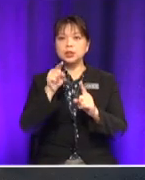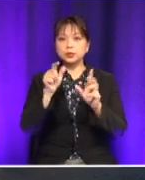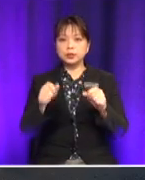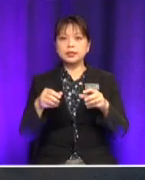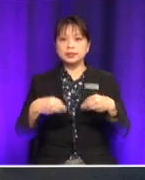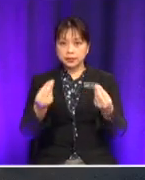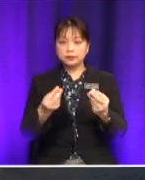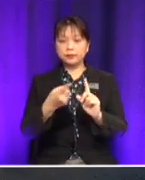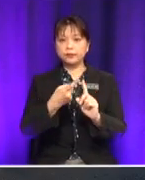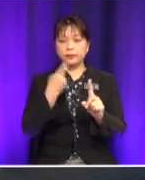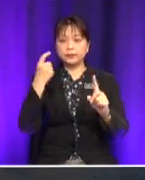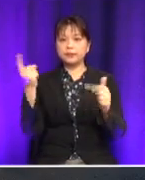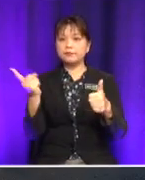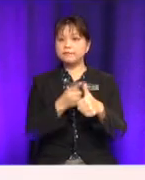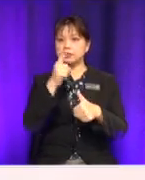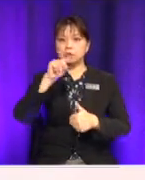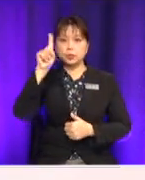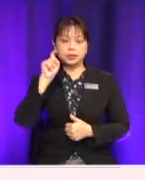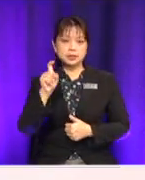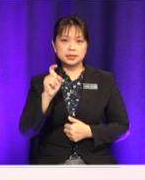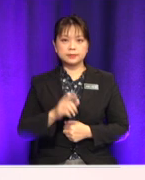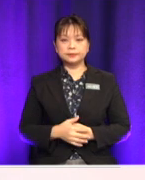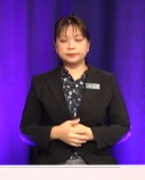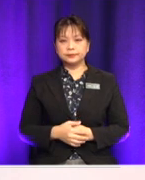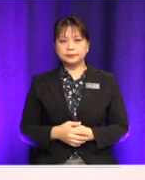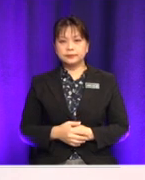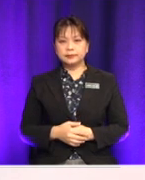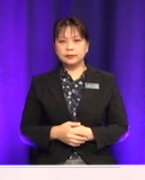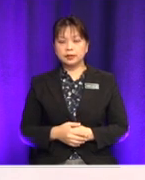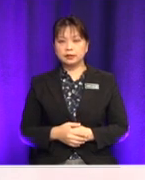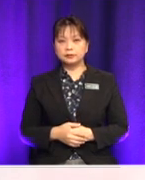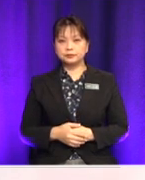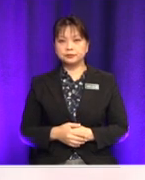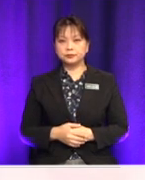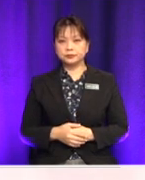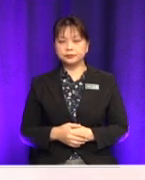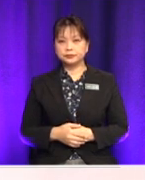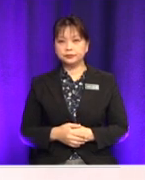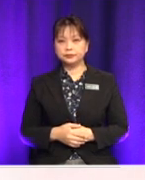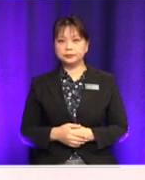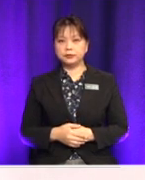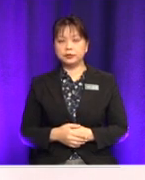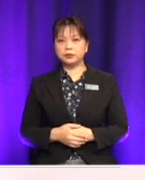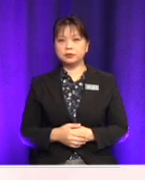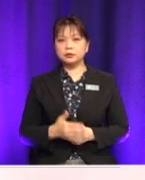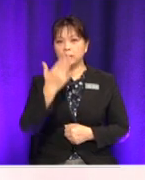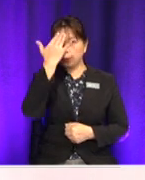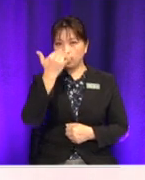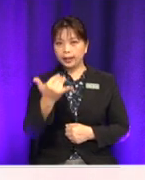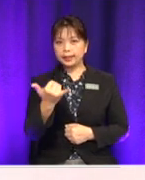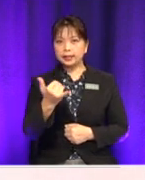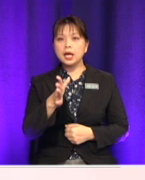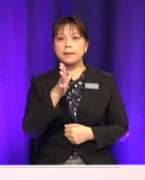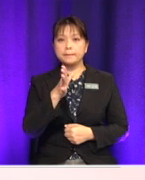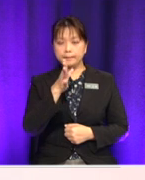question, Adam? My keywords for number one, why mother angry son? Okay, why mother